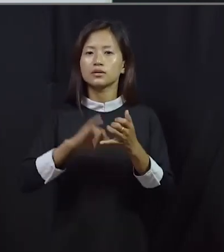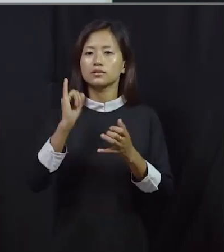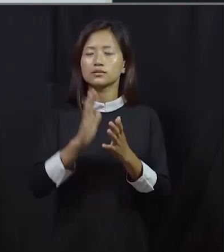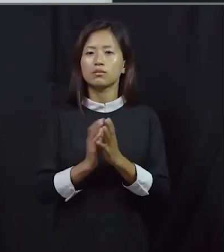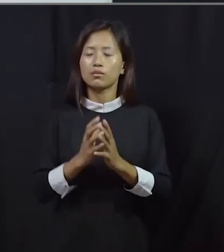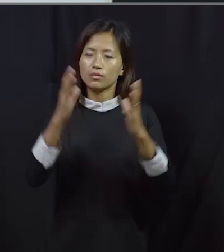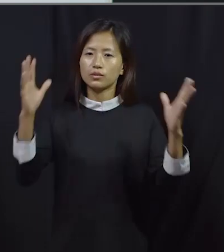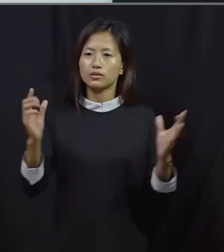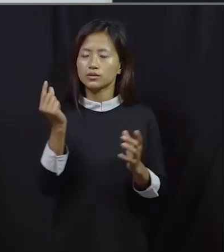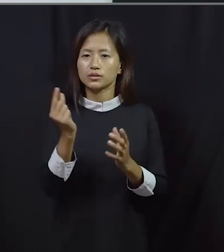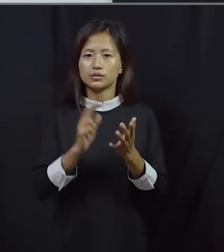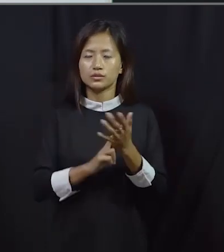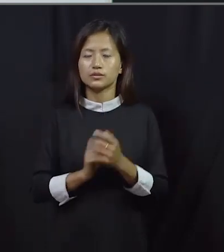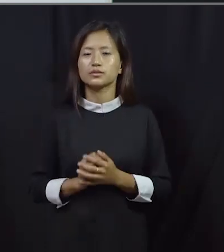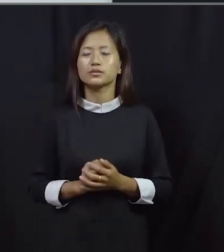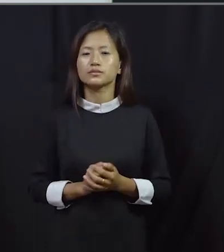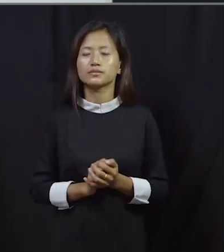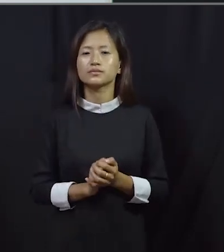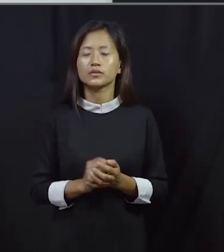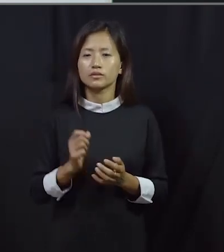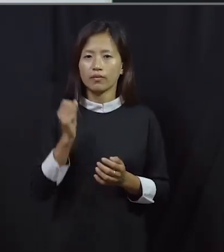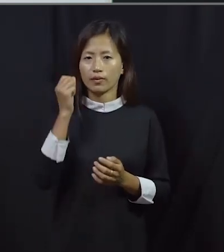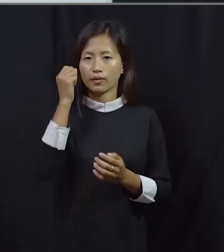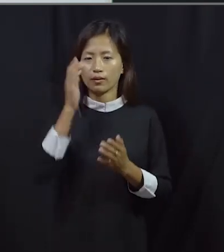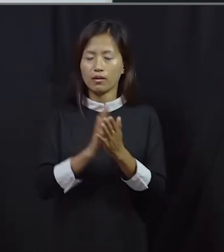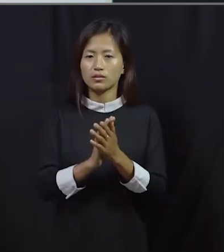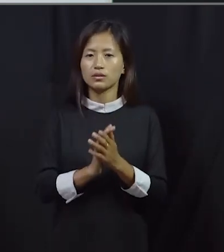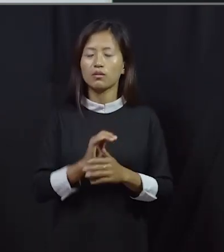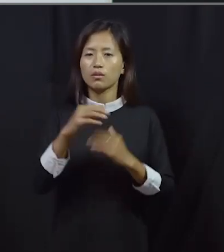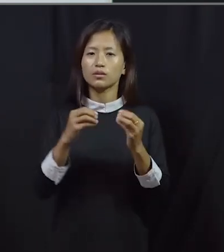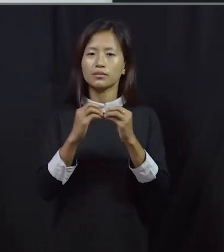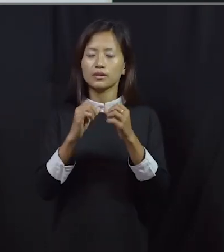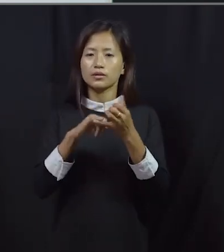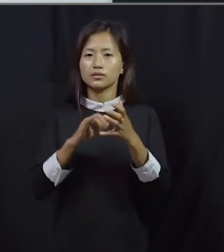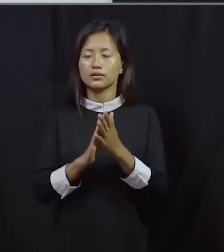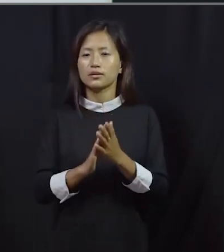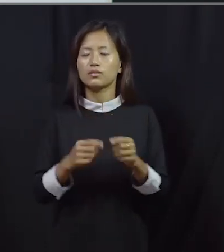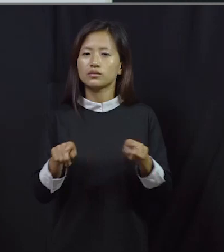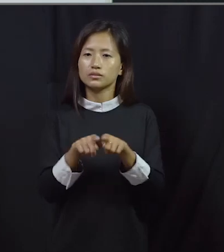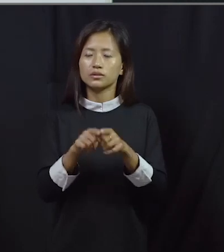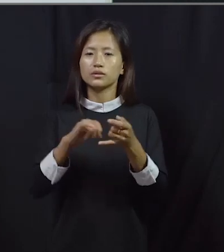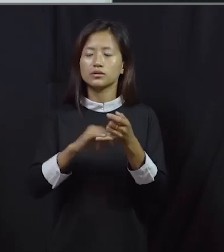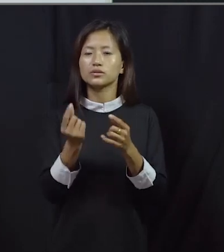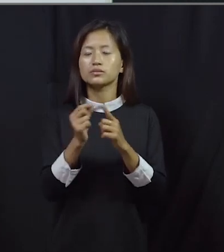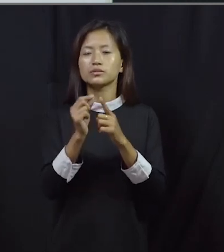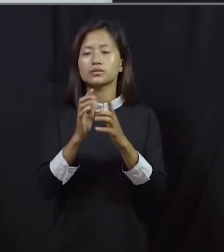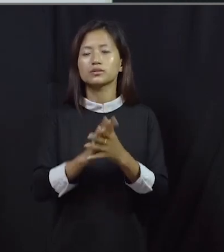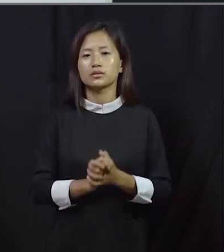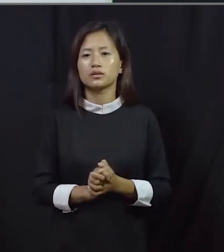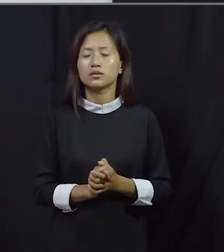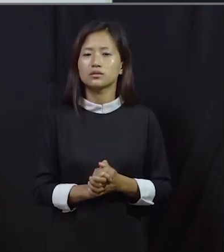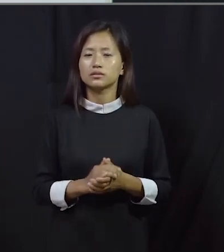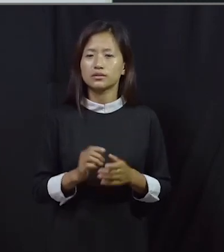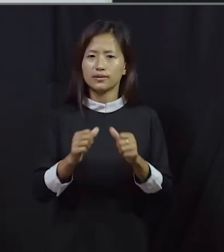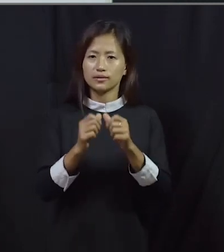more units. This is 7 plus 2. And we already listed all the basic as well as supplementary. Take number 2, the advantage of SI